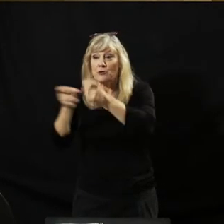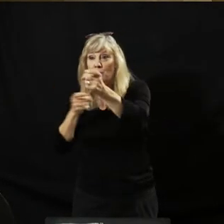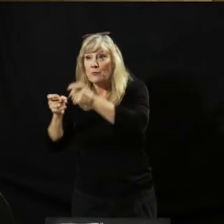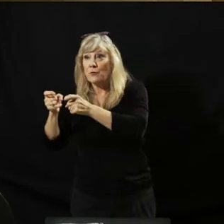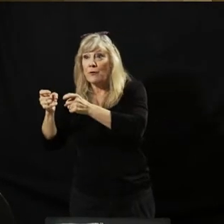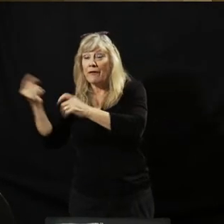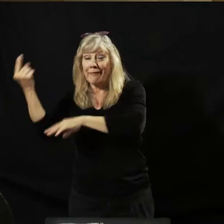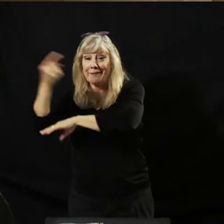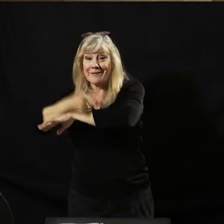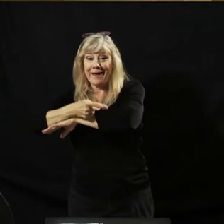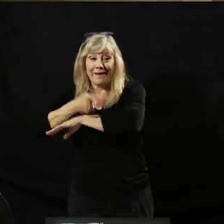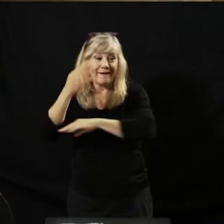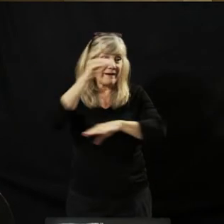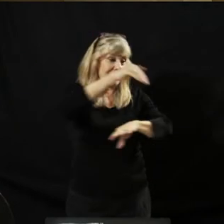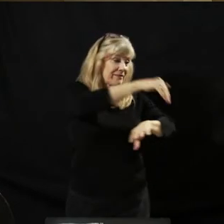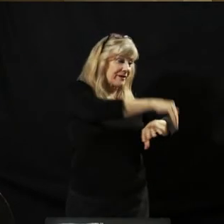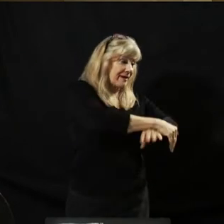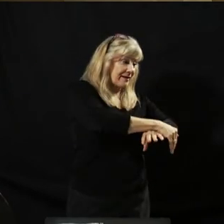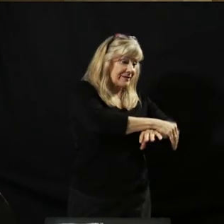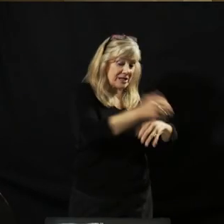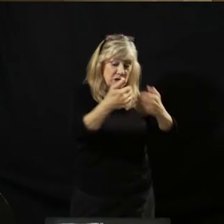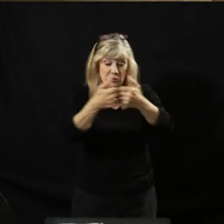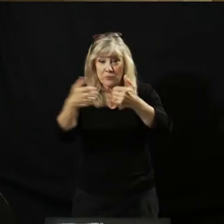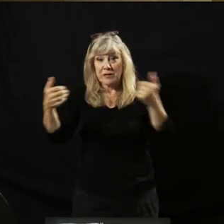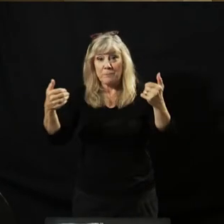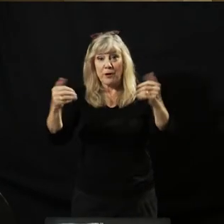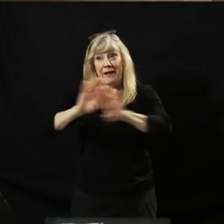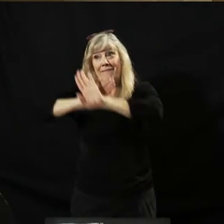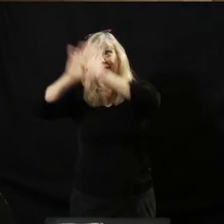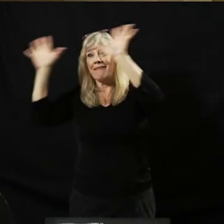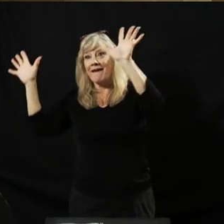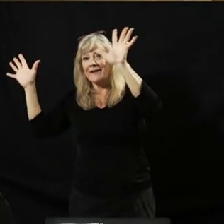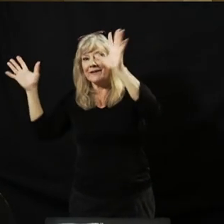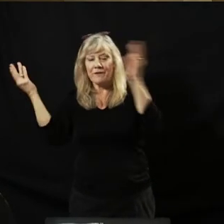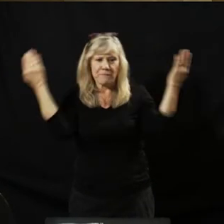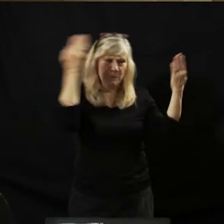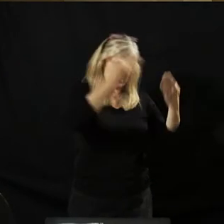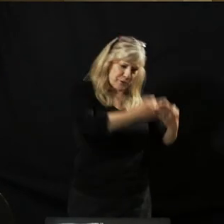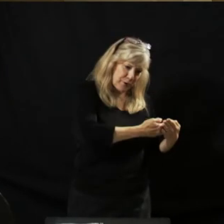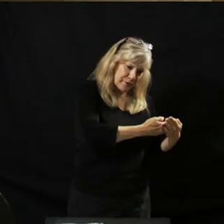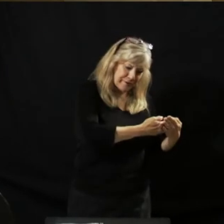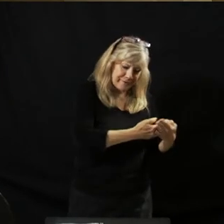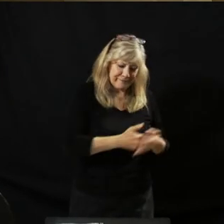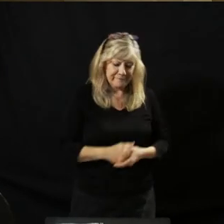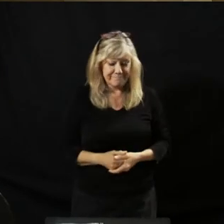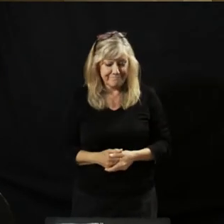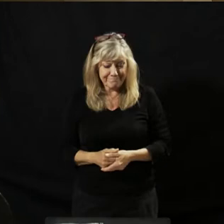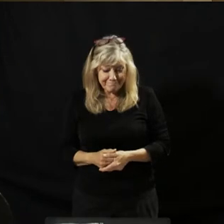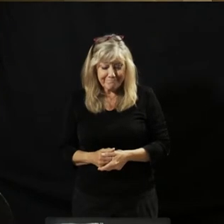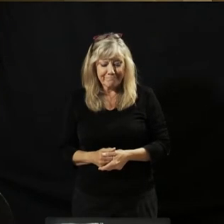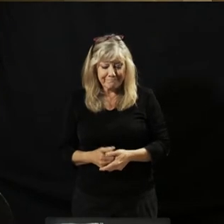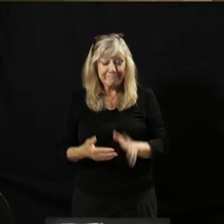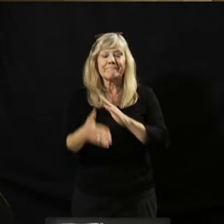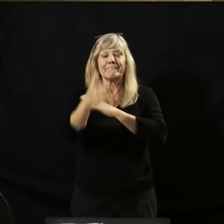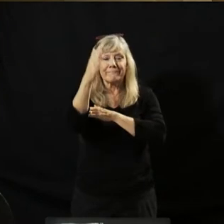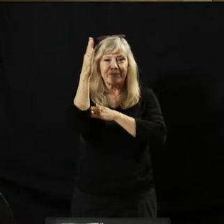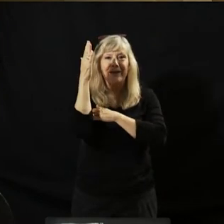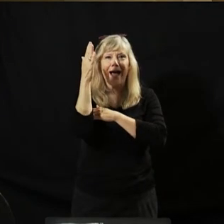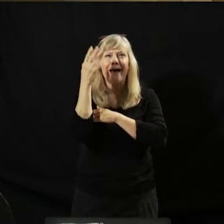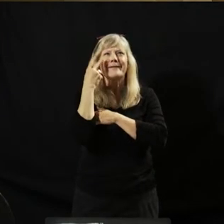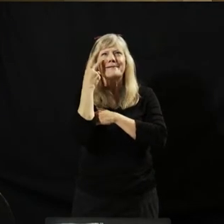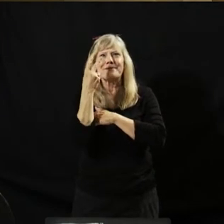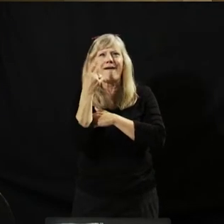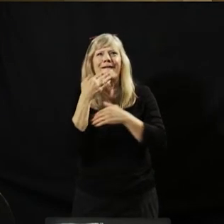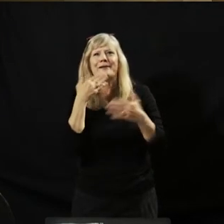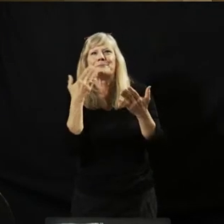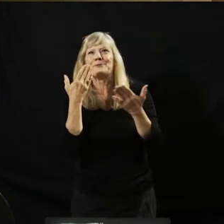the night, to separate the light from the darkness. God saw how good it